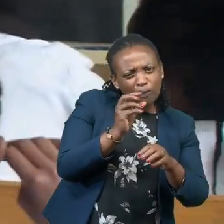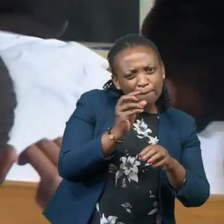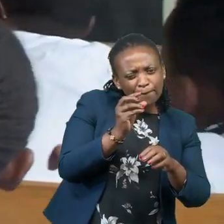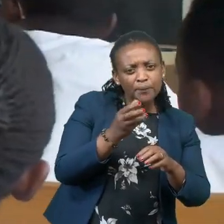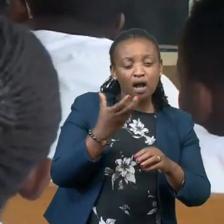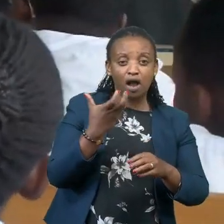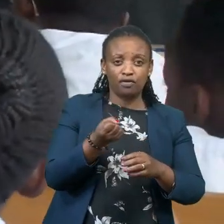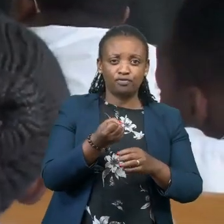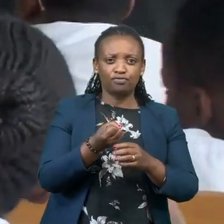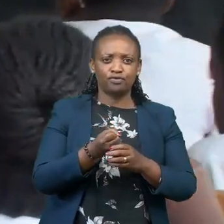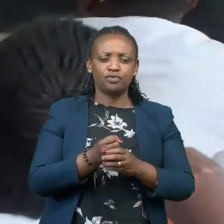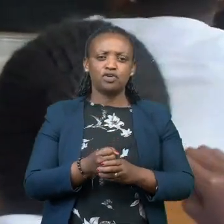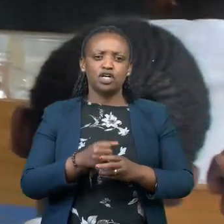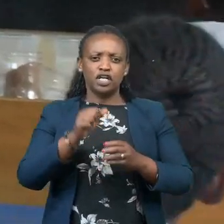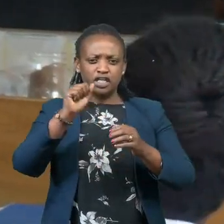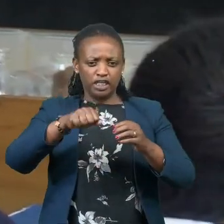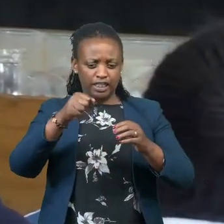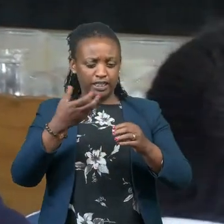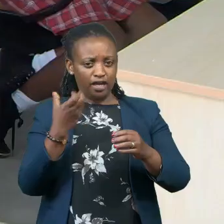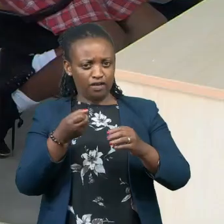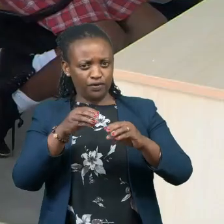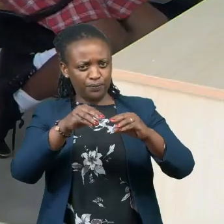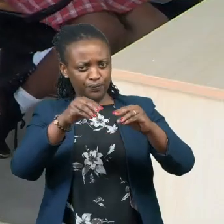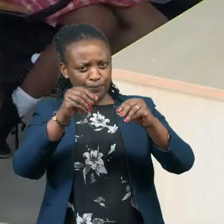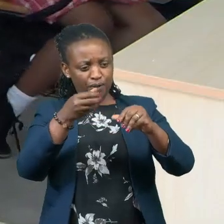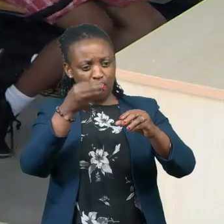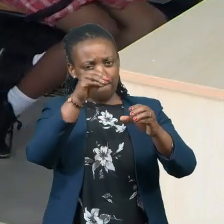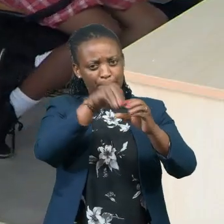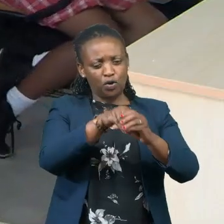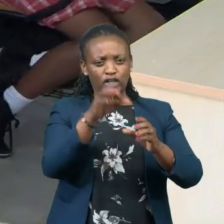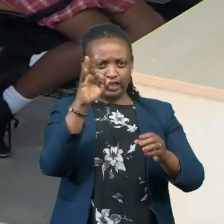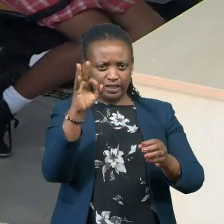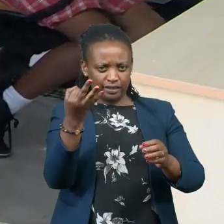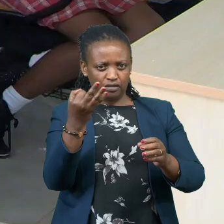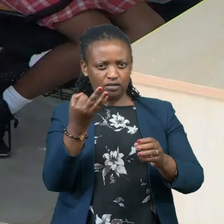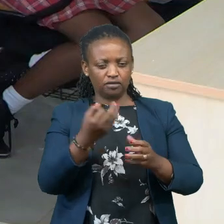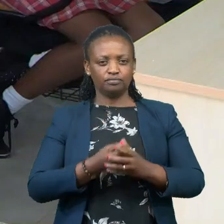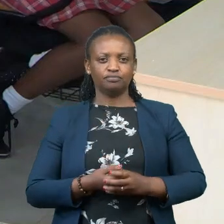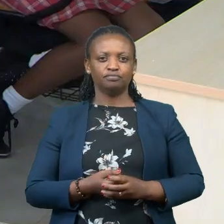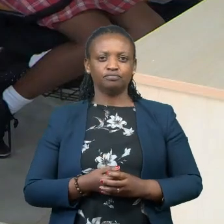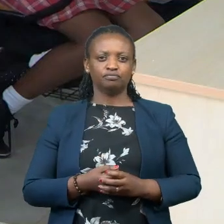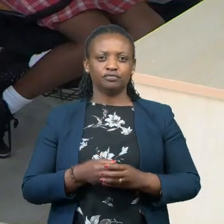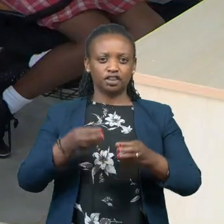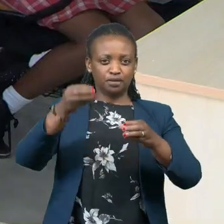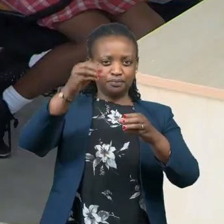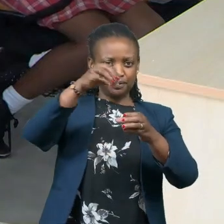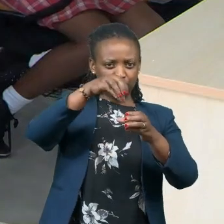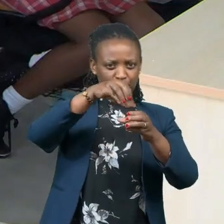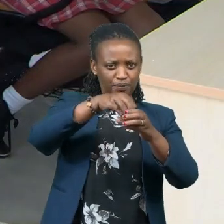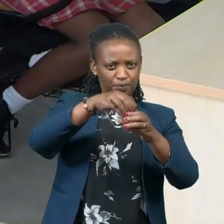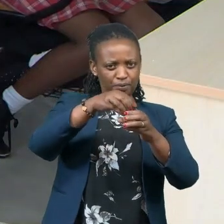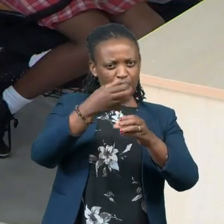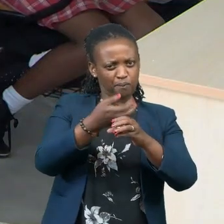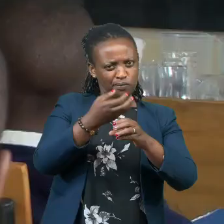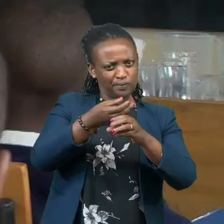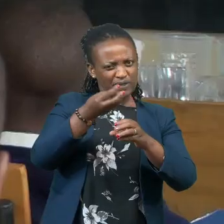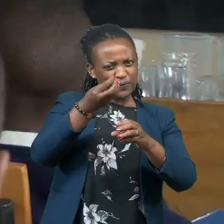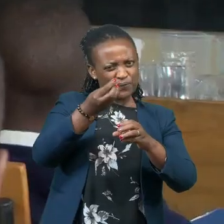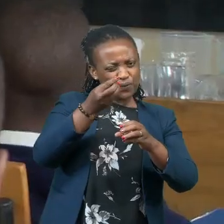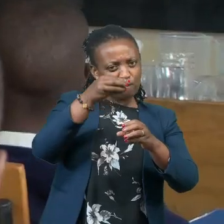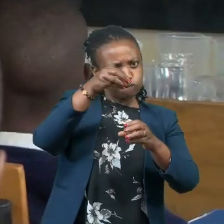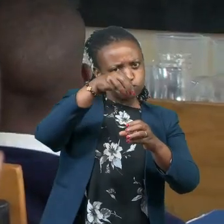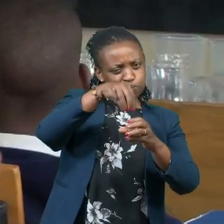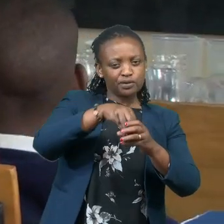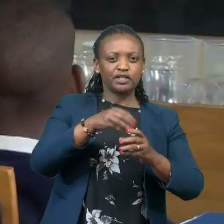sand. Which sand is this? Coarse sand. Coarse sand. So it is the third one. It is the